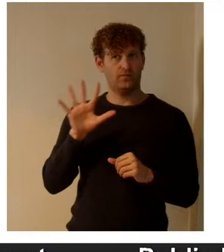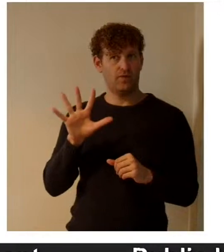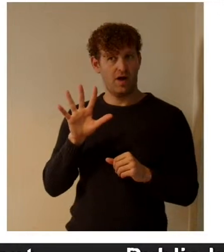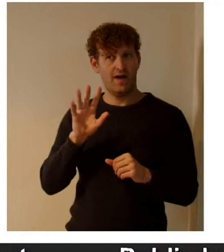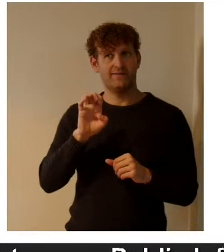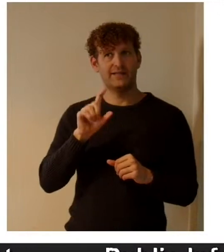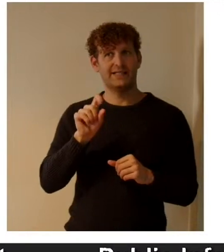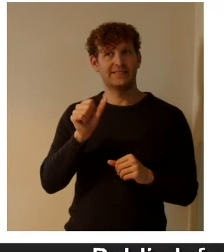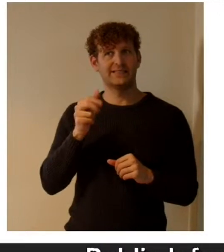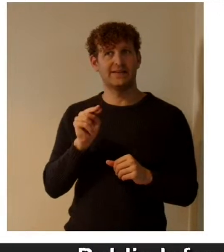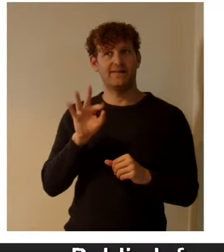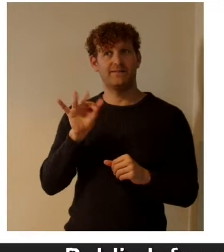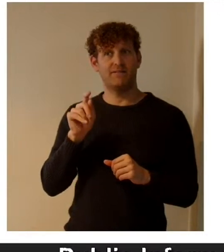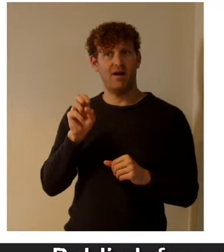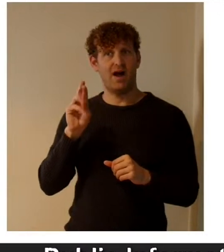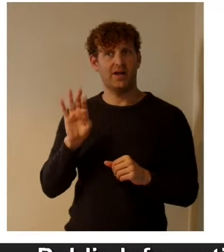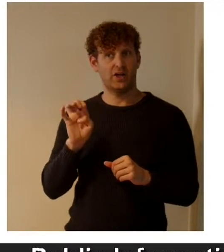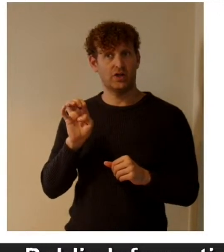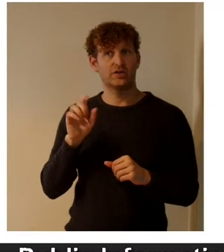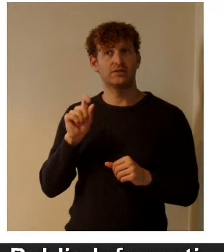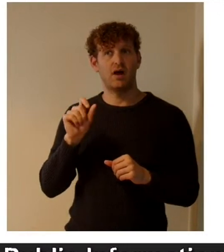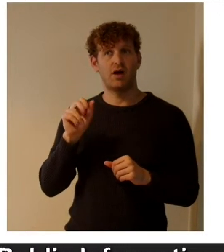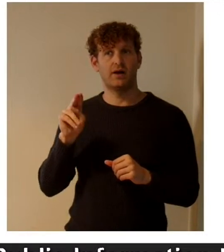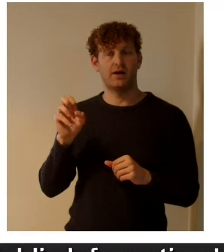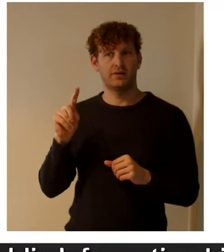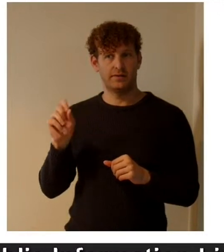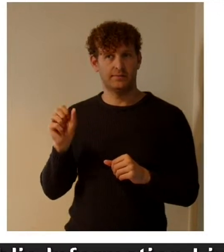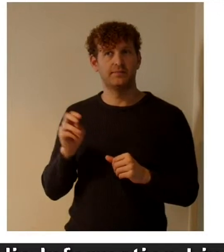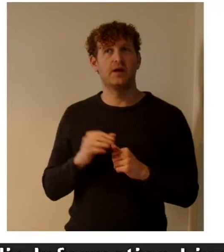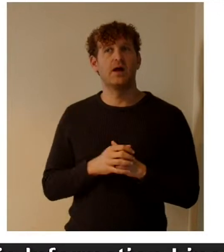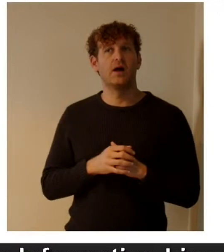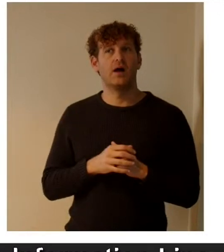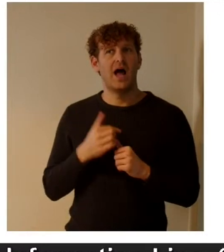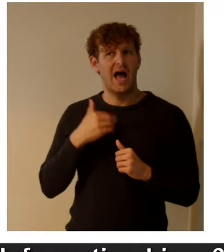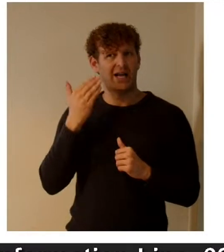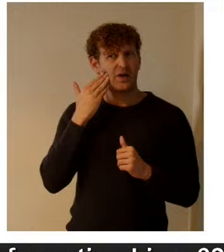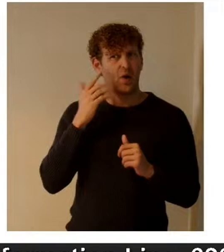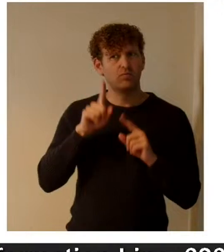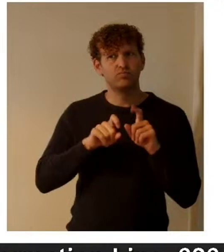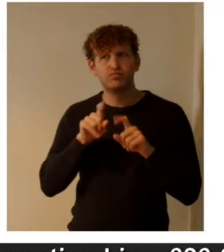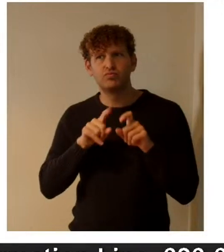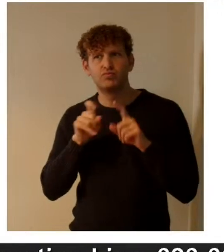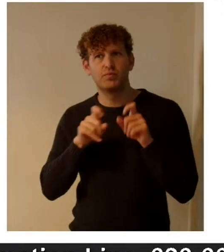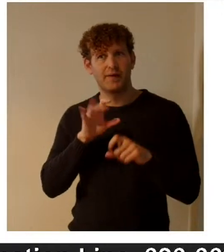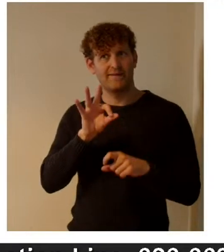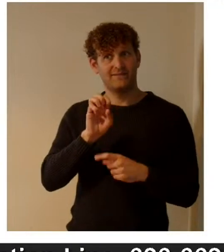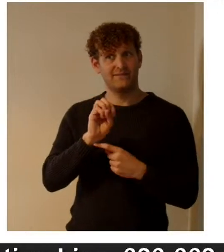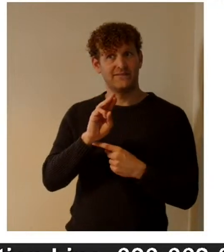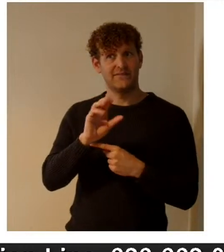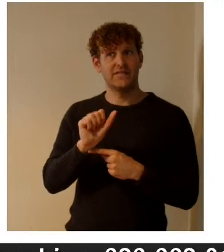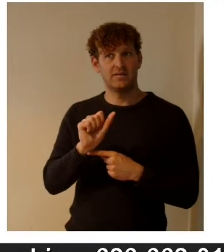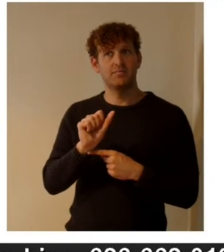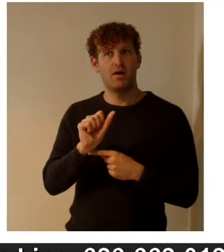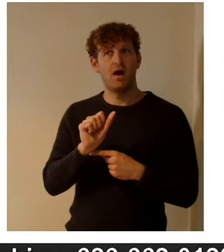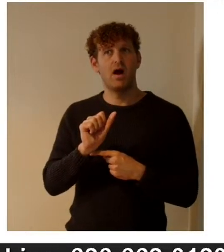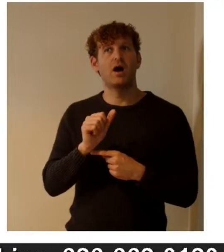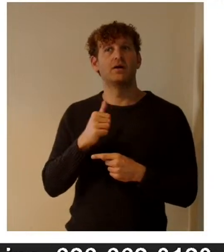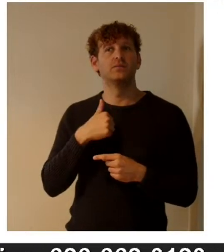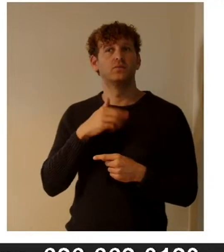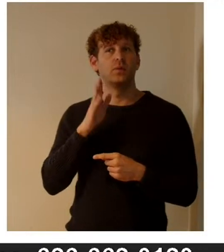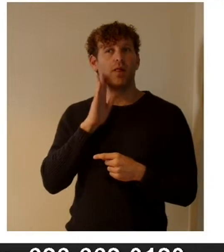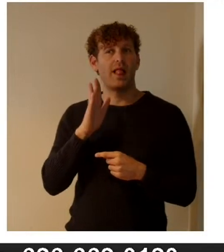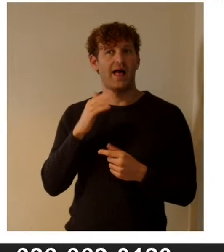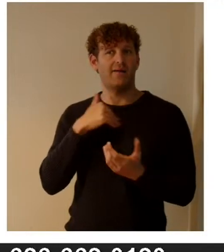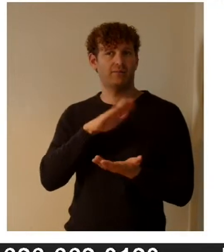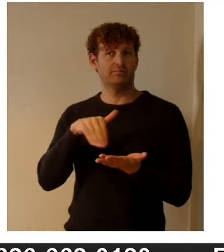2025.eaton@firenet.gov. And to cover some of the, I know we're getting a lot about FEMA. We're going to be having a local assistance center opening up here later this week, as well as a